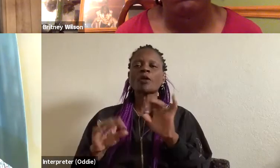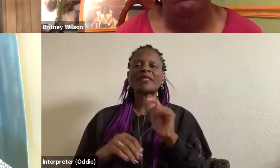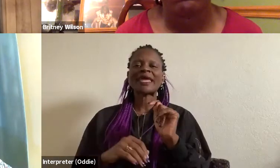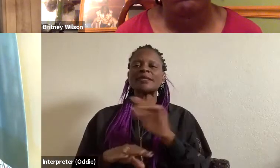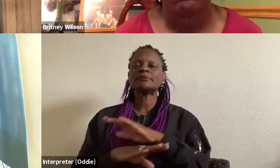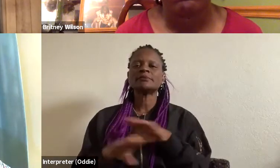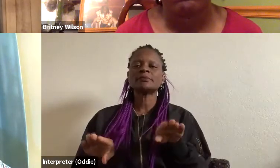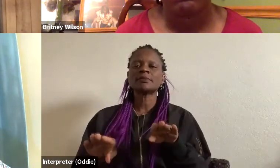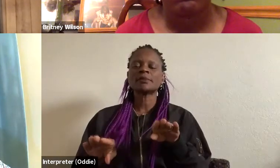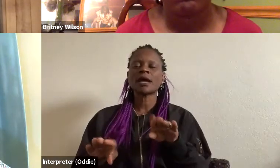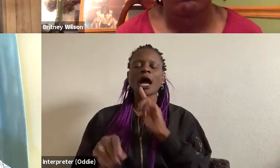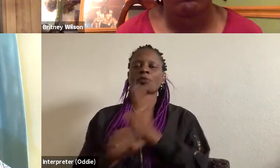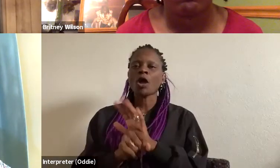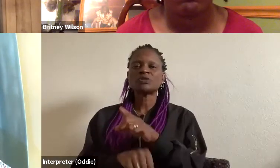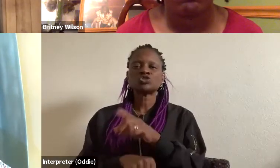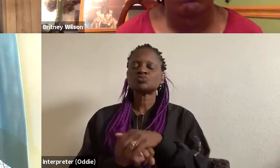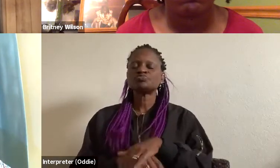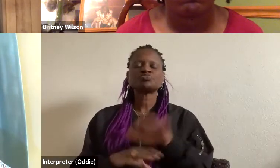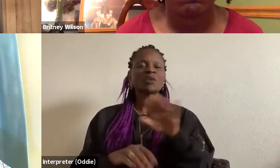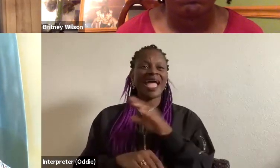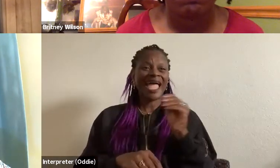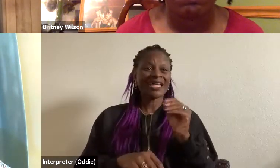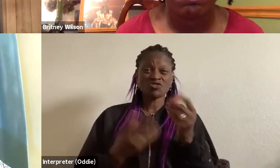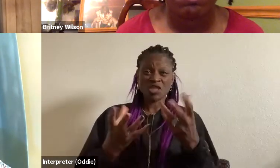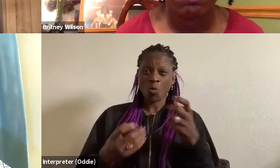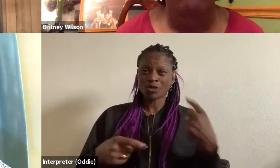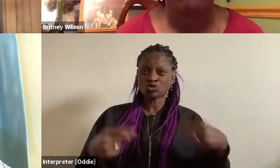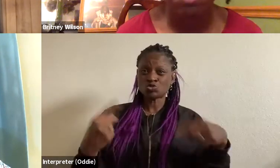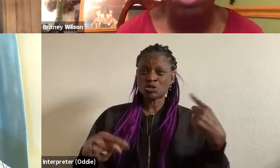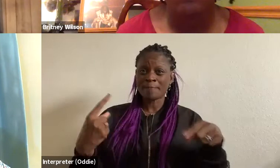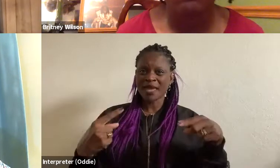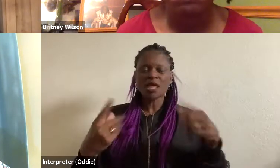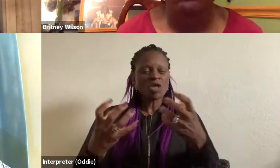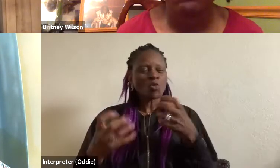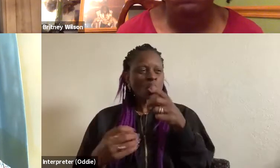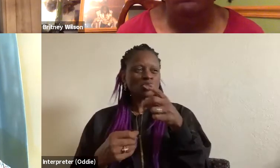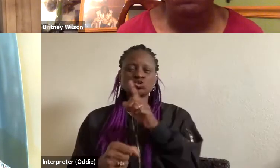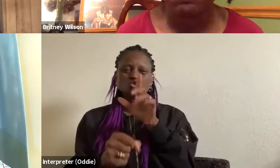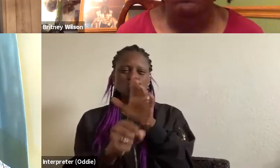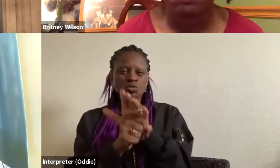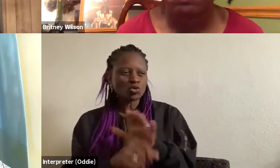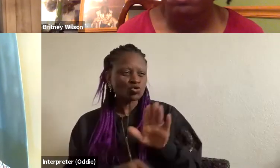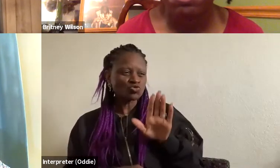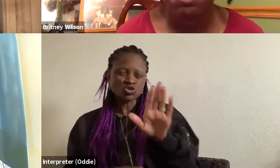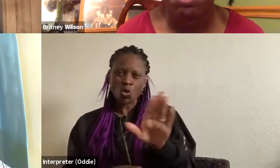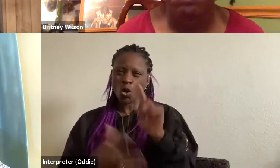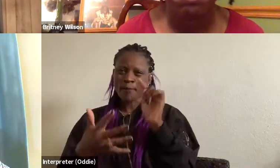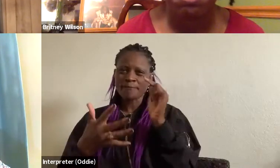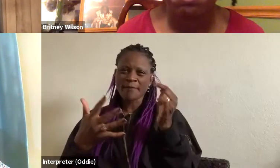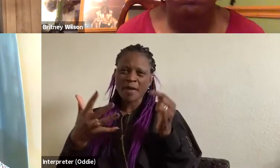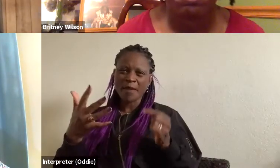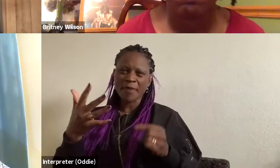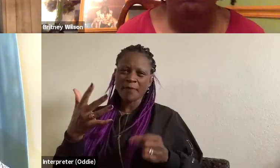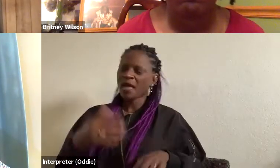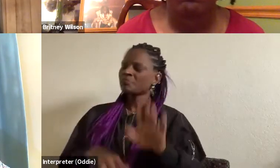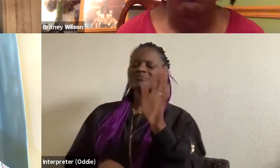that need to want to debate, they're wanting you to prove your worth and prove your experience. So you don't have to prove that to anybody. You know, your worth is